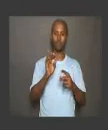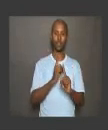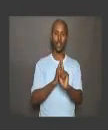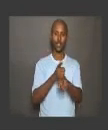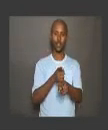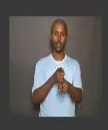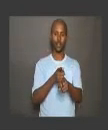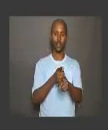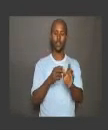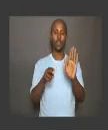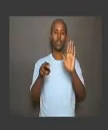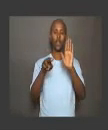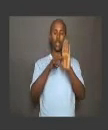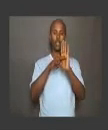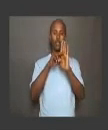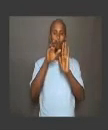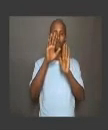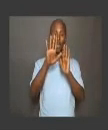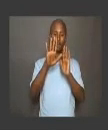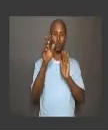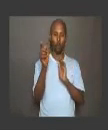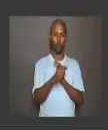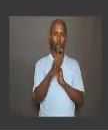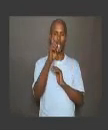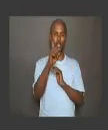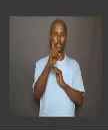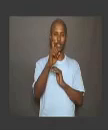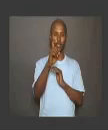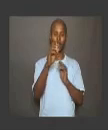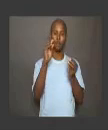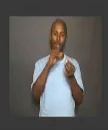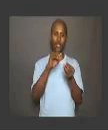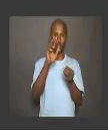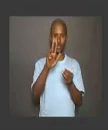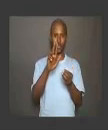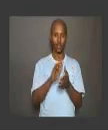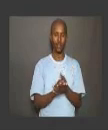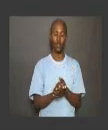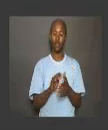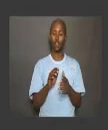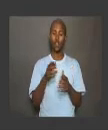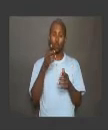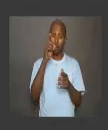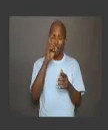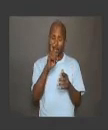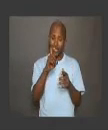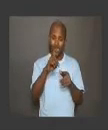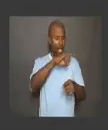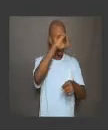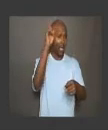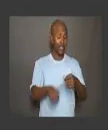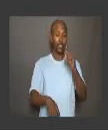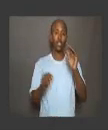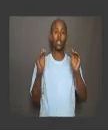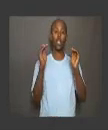and find our answer, which is negative 5 over x plus 3.